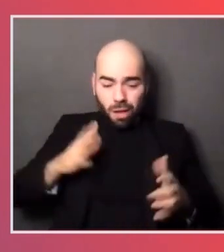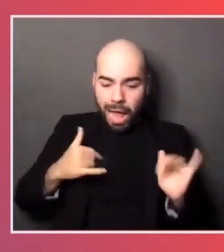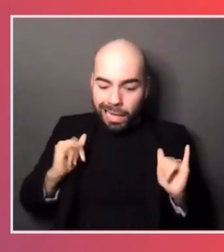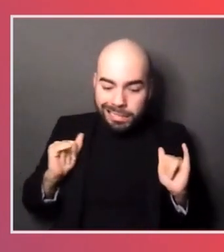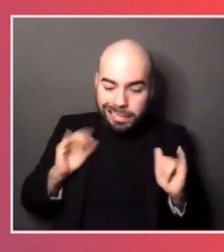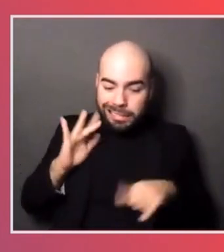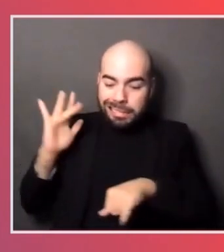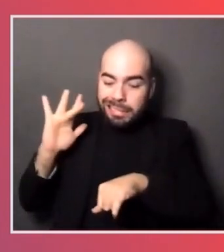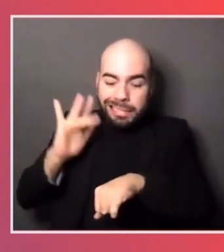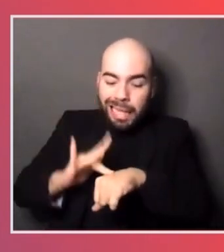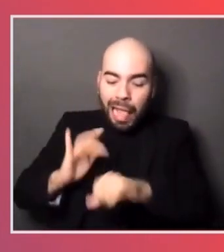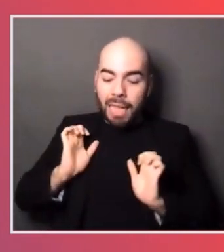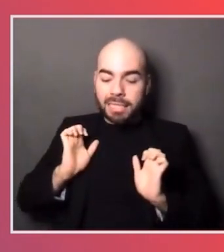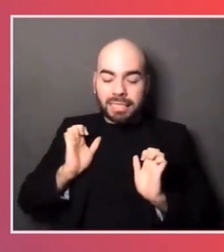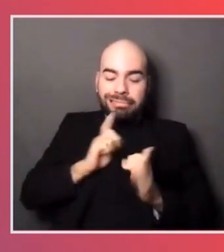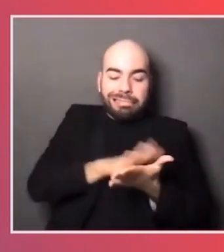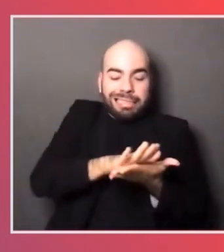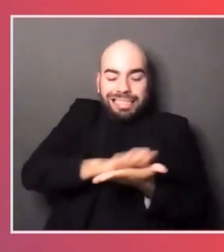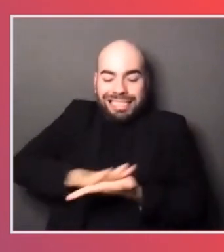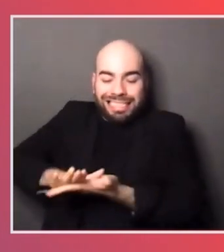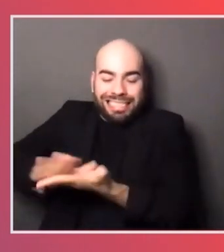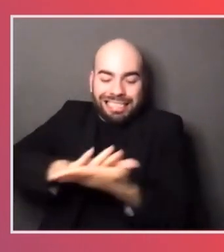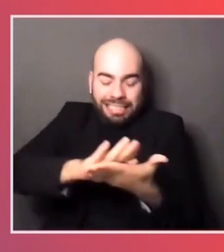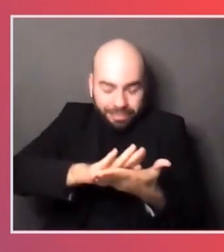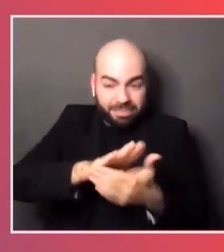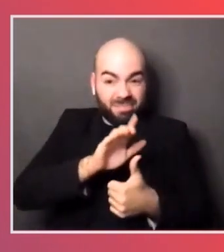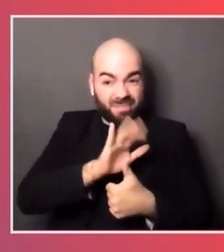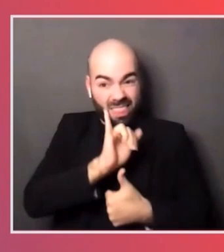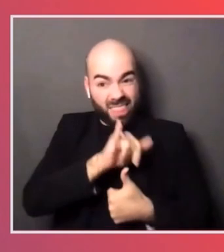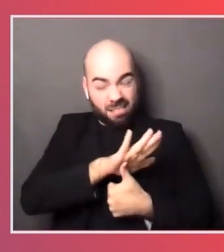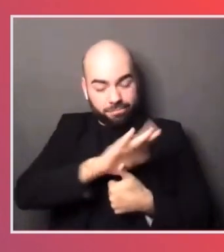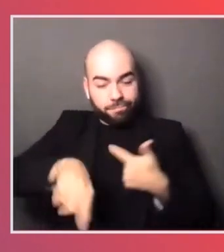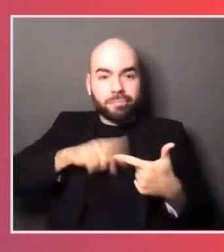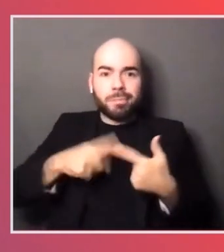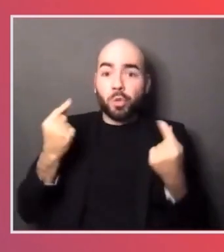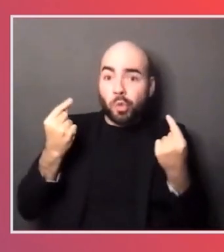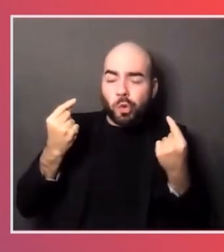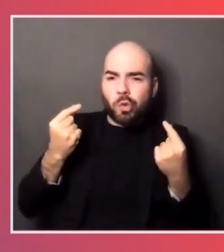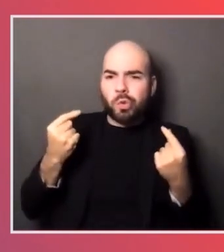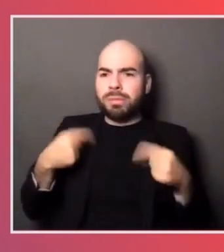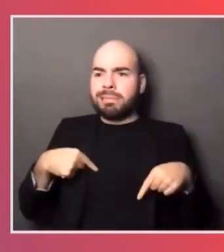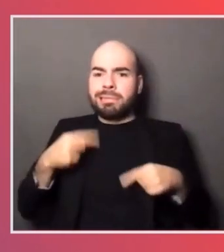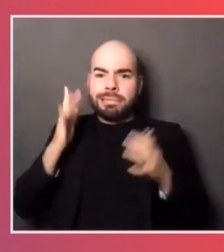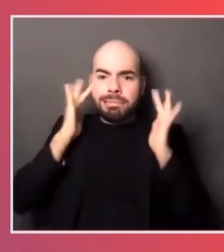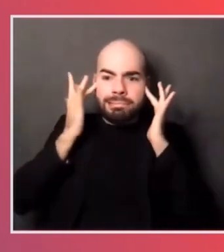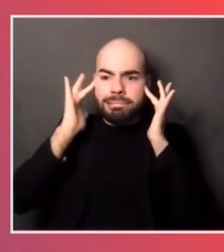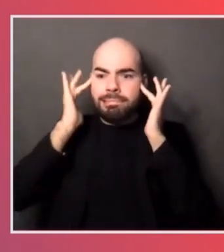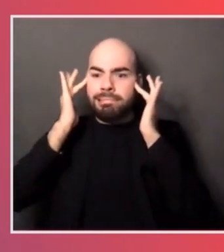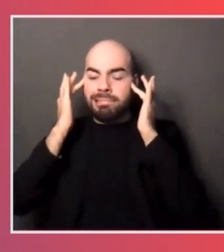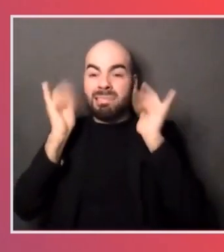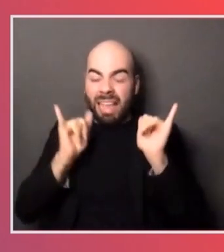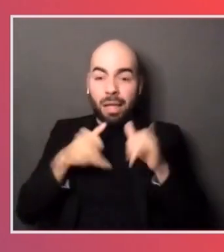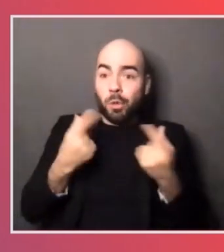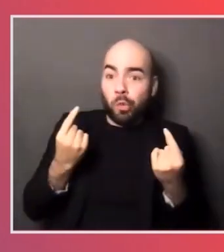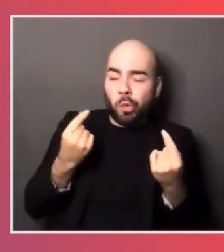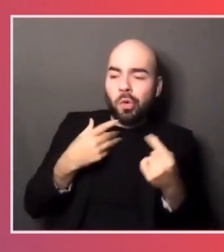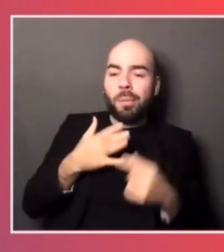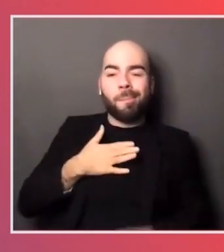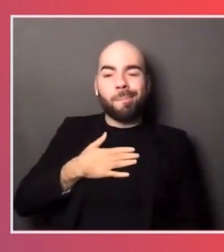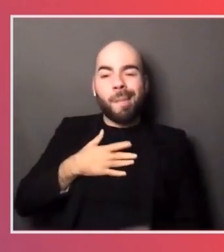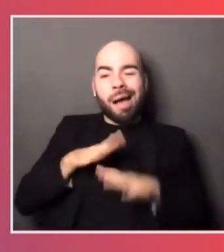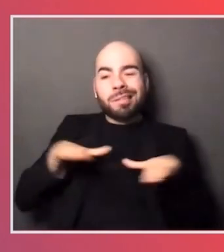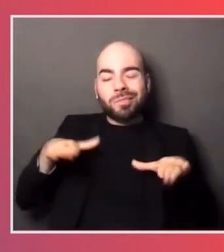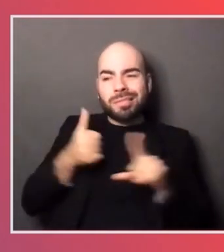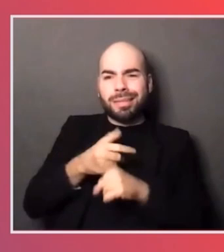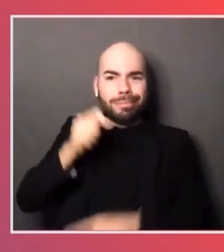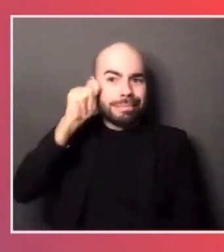devastated. I did get to spend a lot of time with my teens who at this point in their life, I was pretty sure I wasn't going to see them